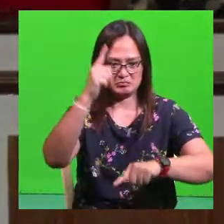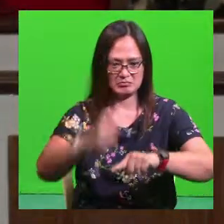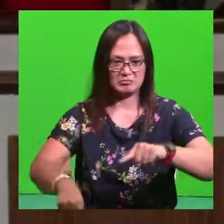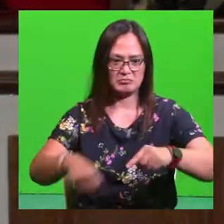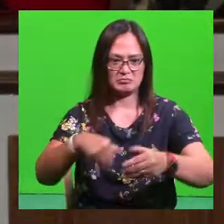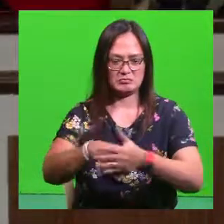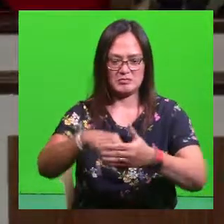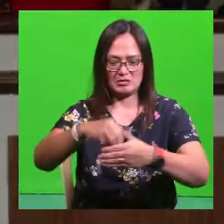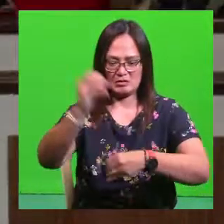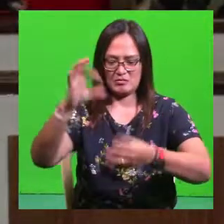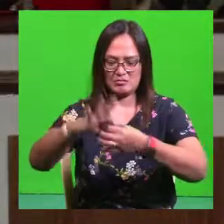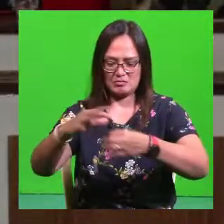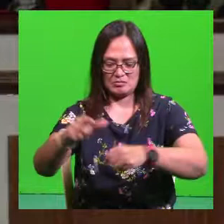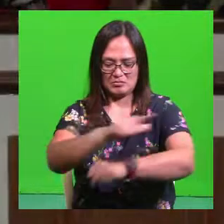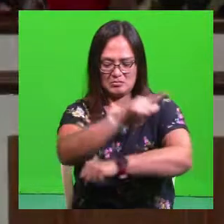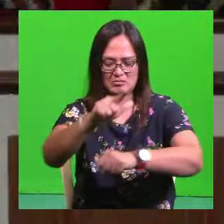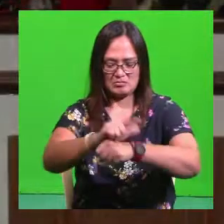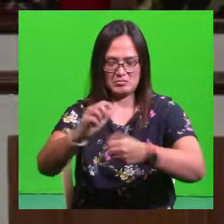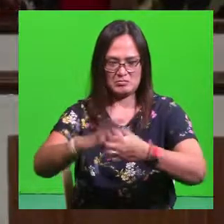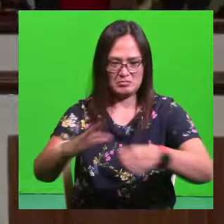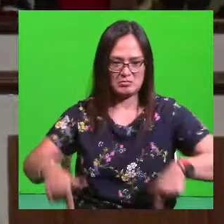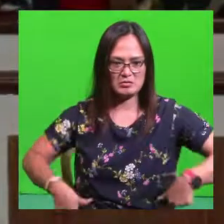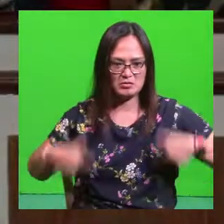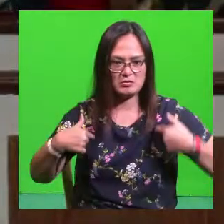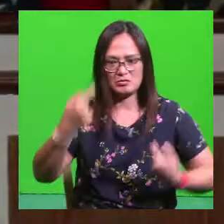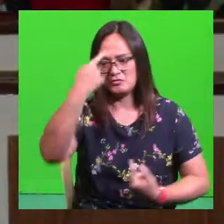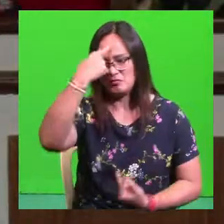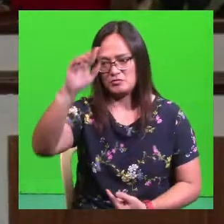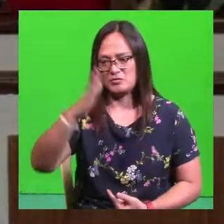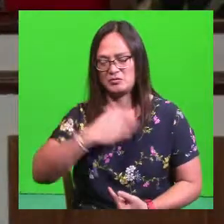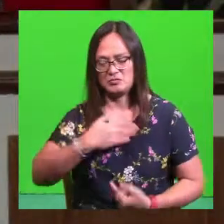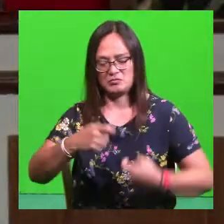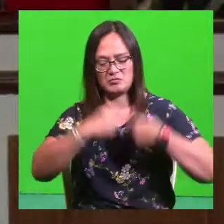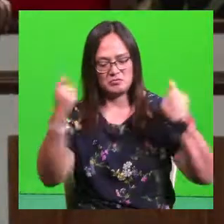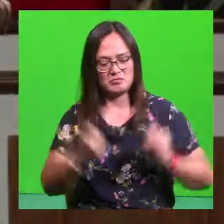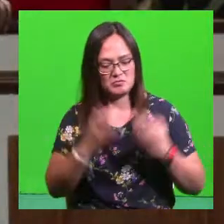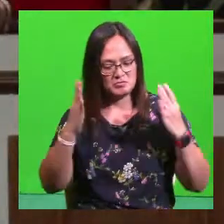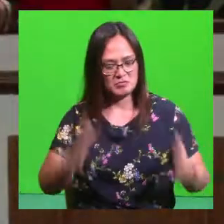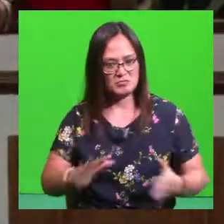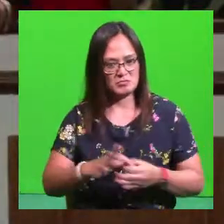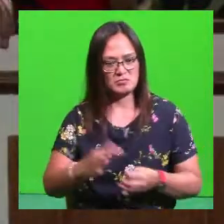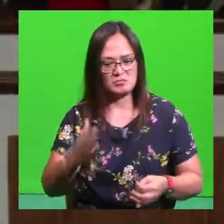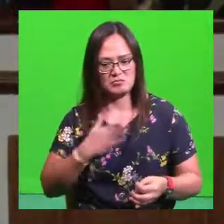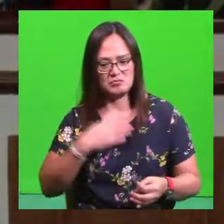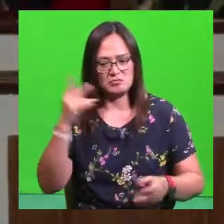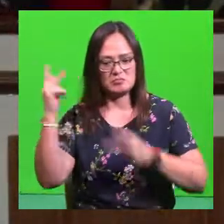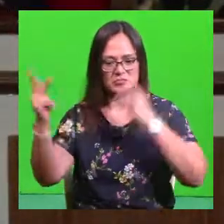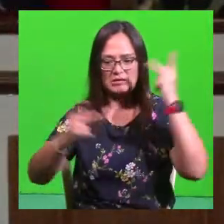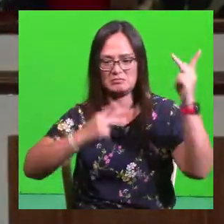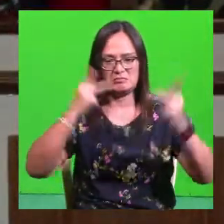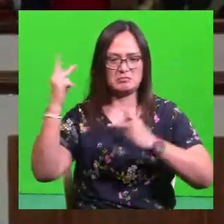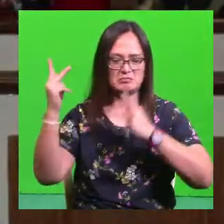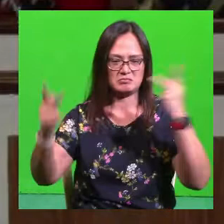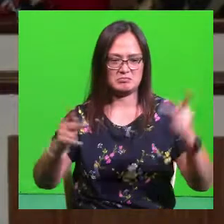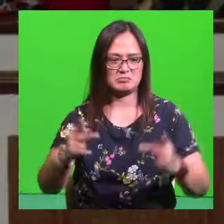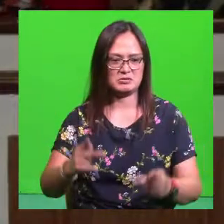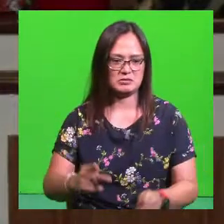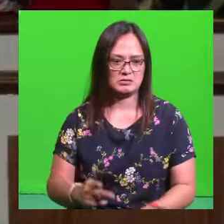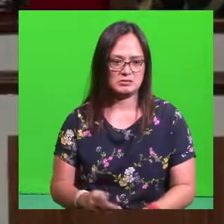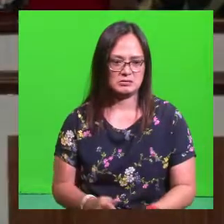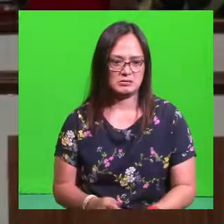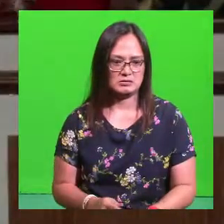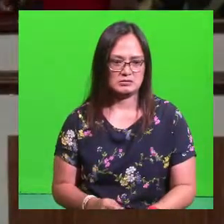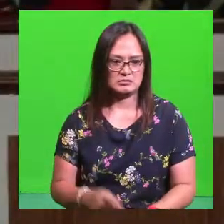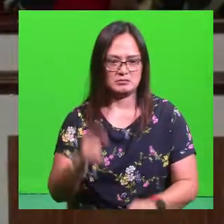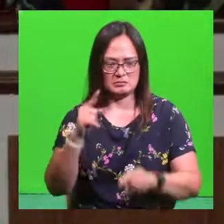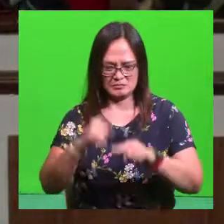people was he stricken. Look at verse 10. Yet it pleased the Lord to bruise